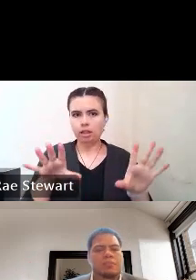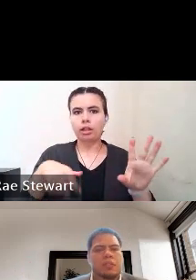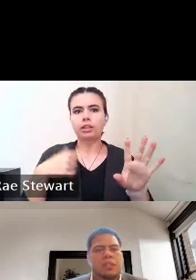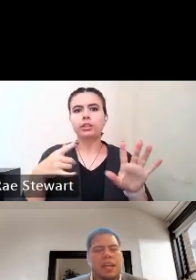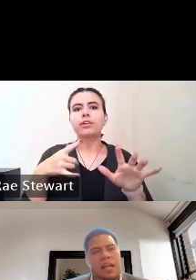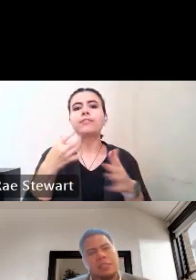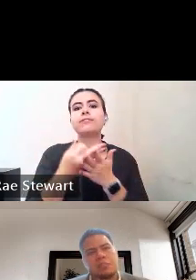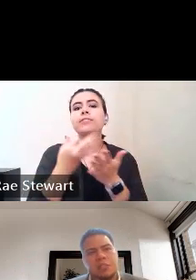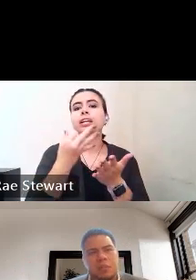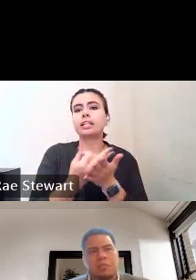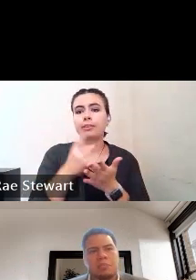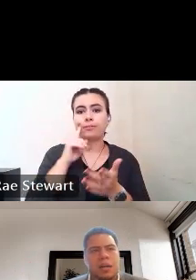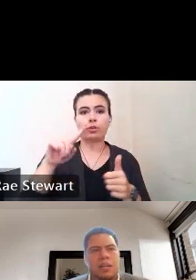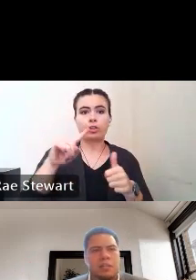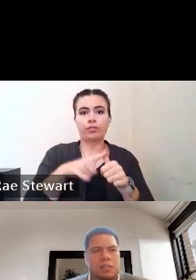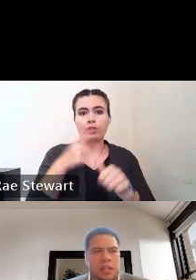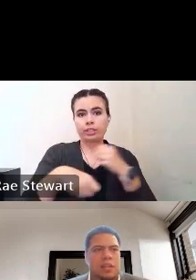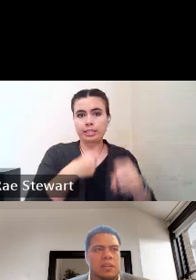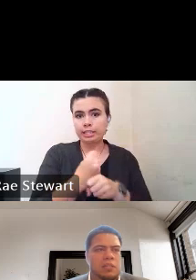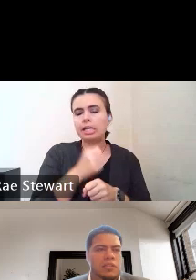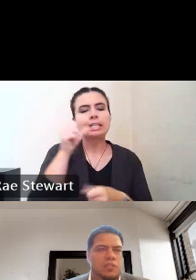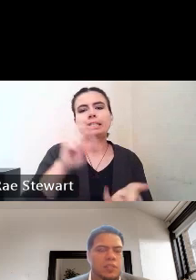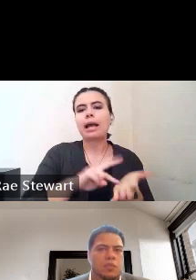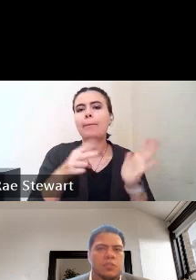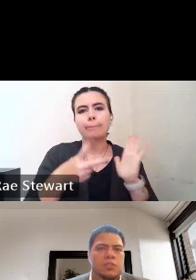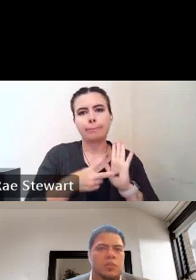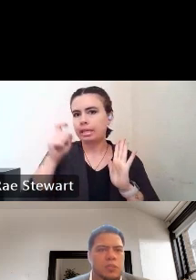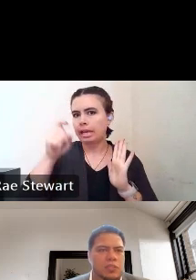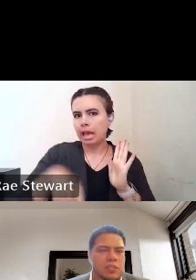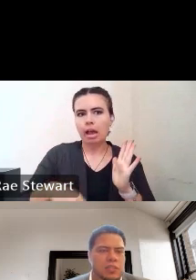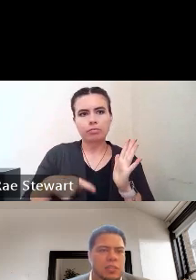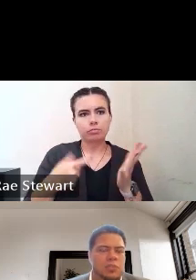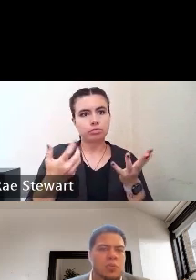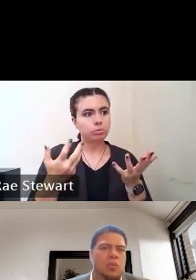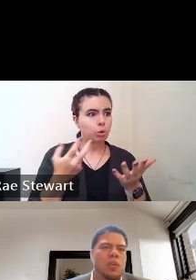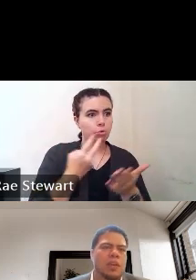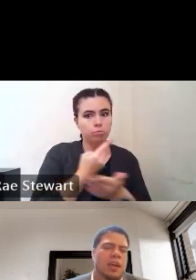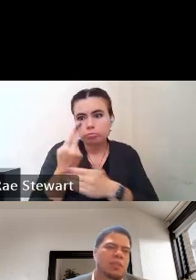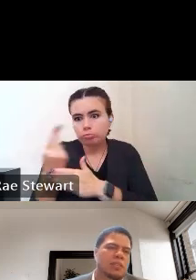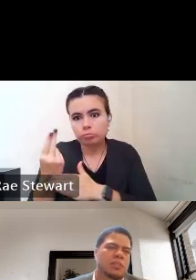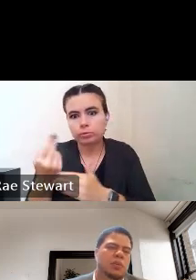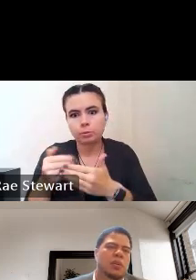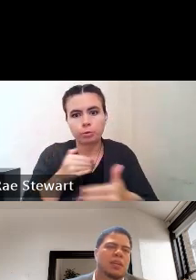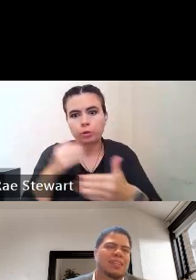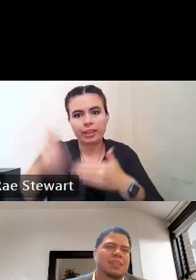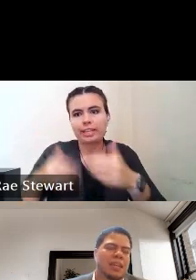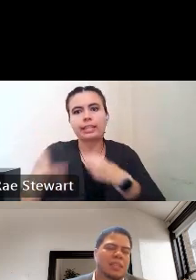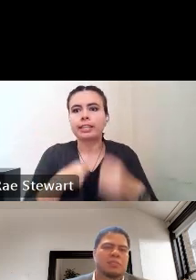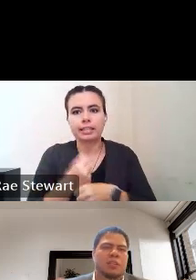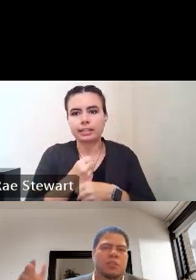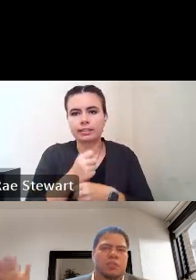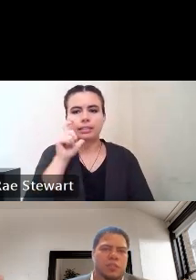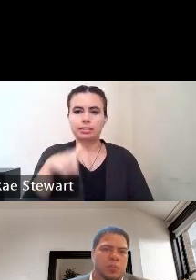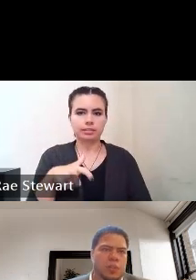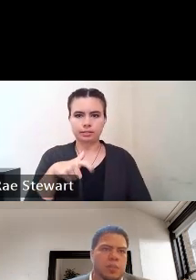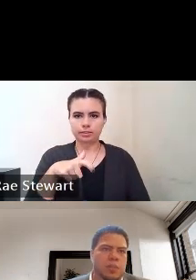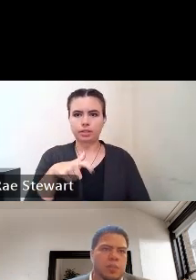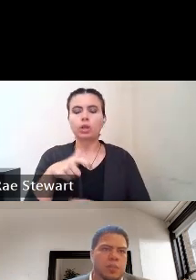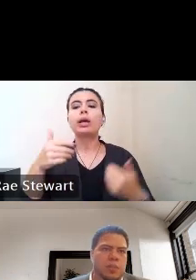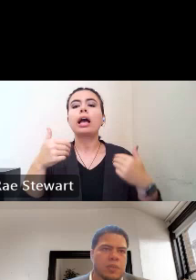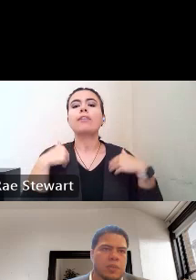not that it has to be spent by the end of this federal fiscal year, which is in October. We have until the next federal